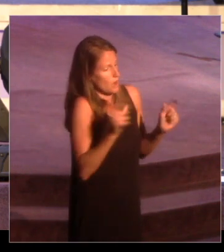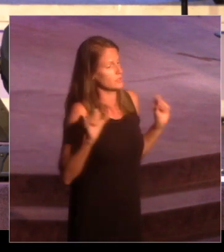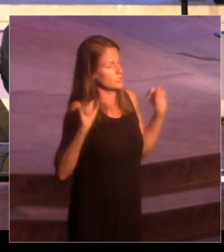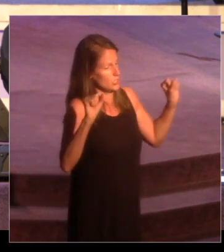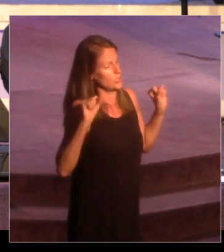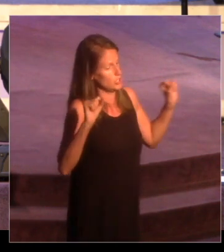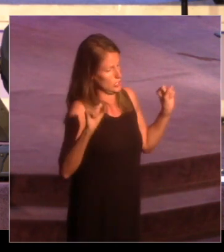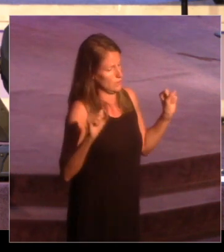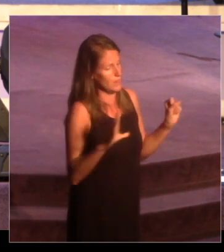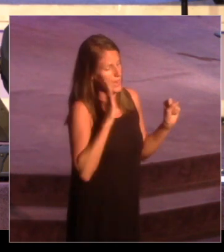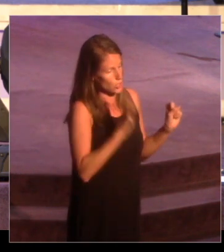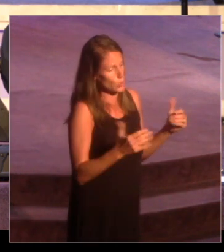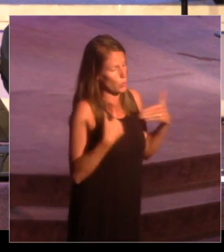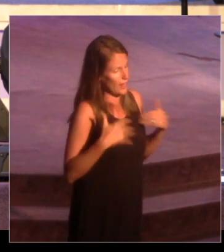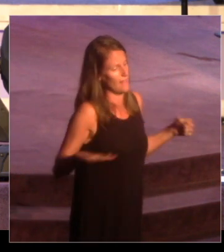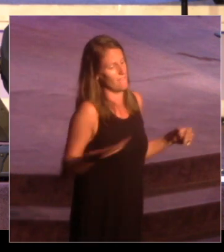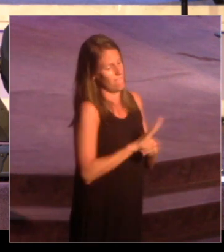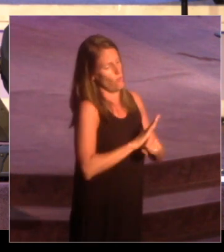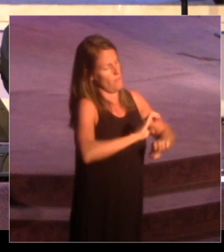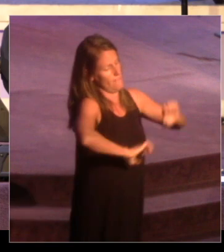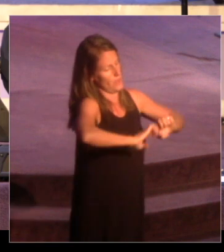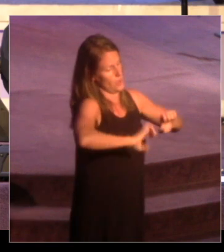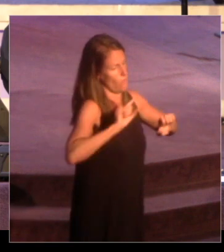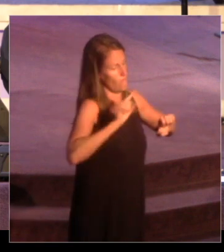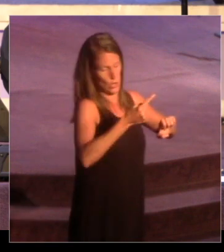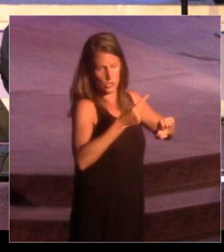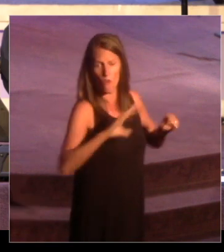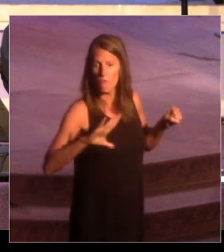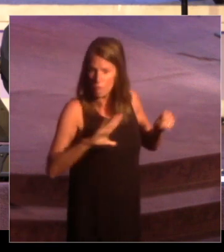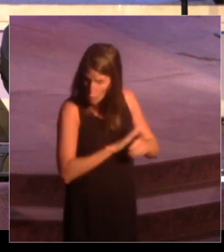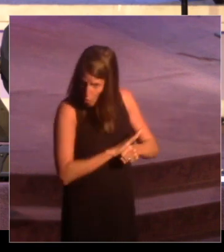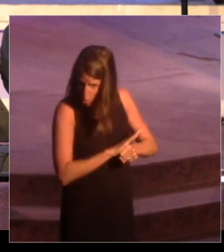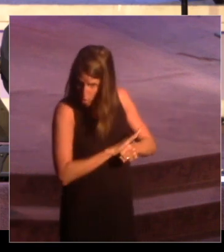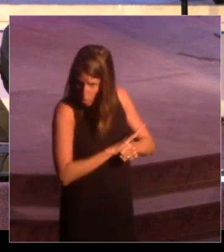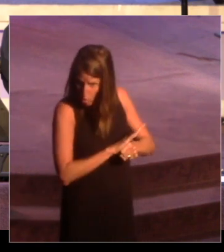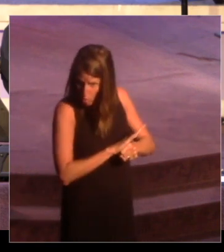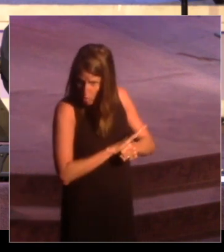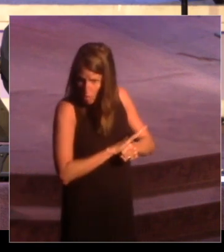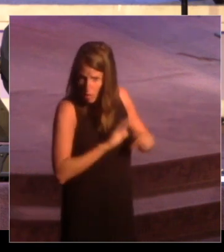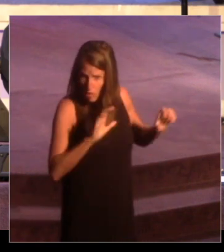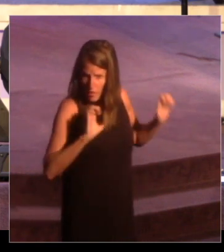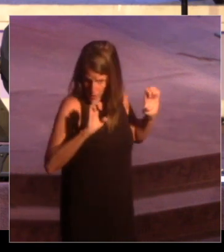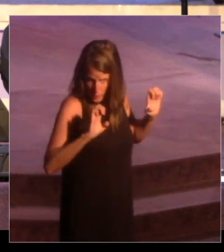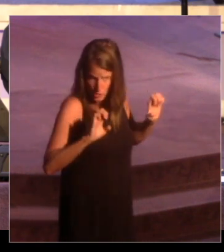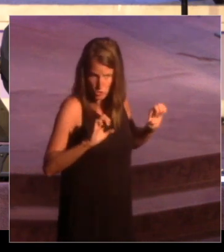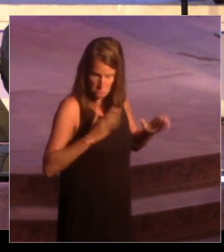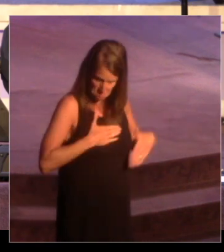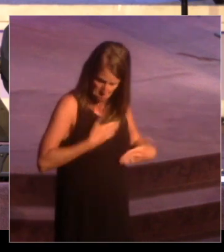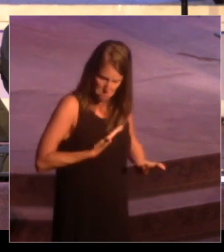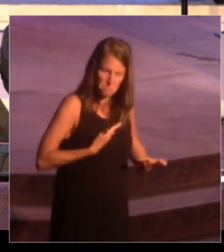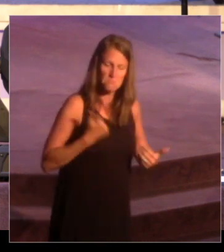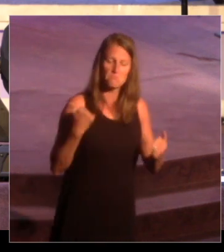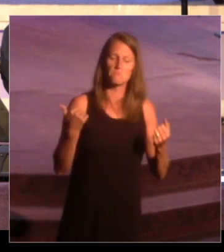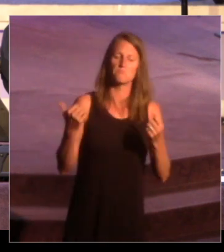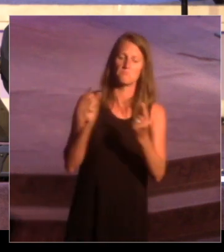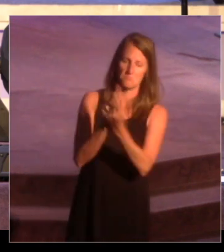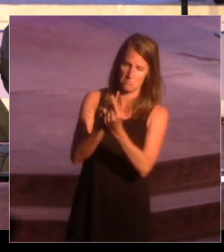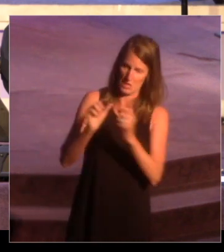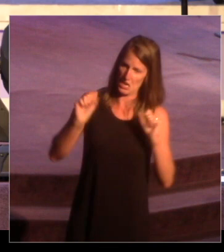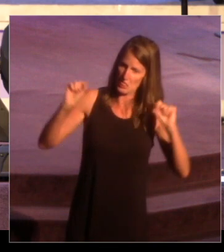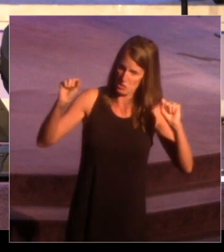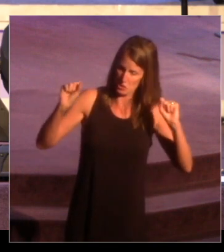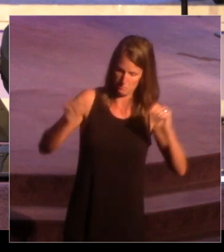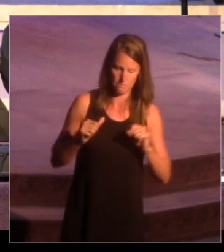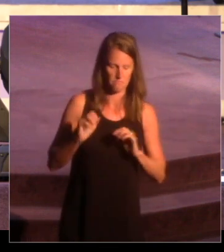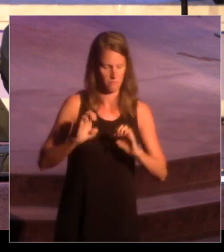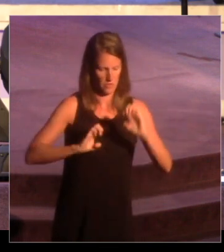I'll put you through a full evaluation, a full performance evaluation. So I go over to the gym for